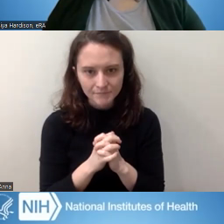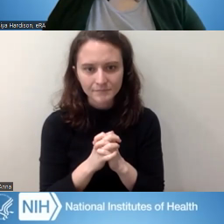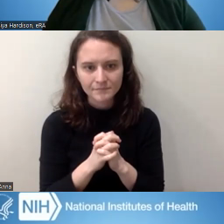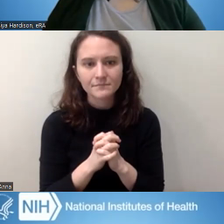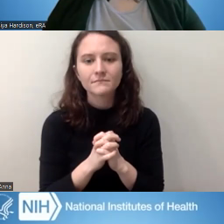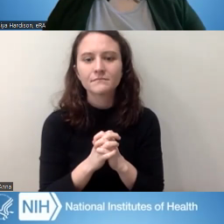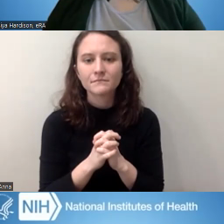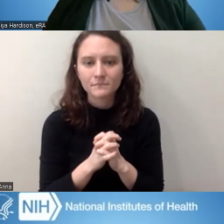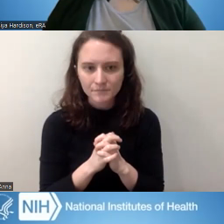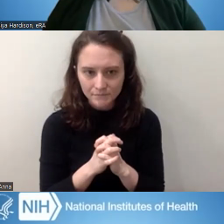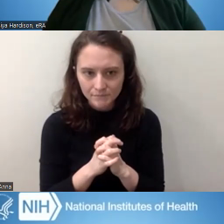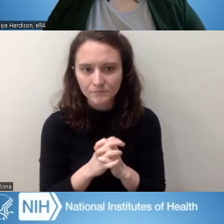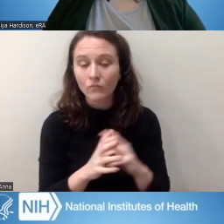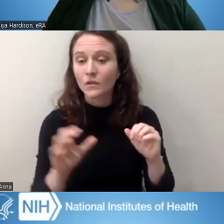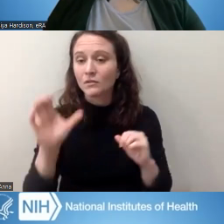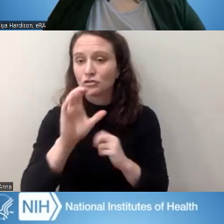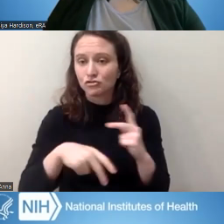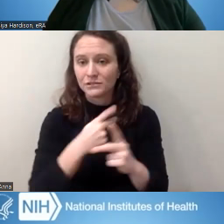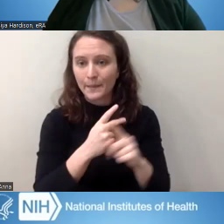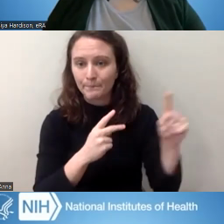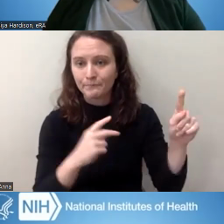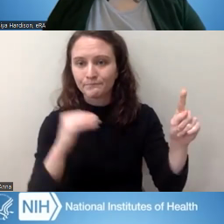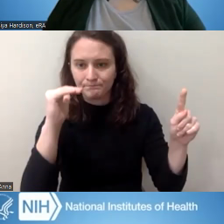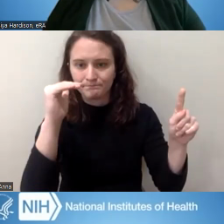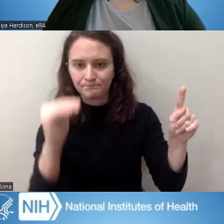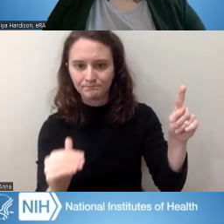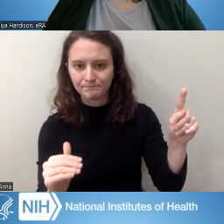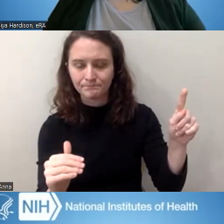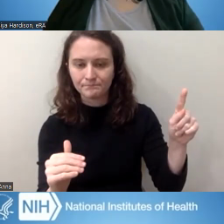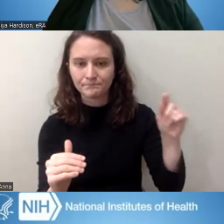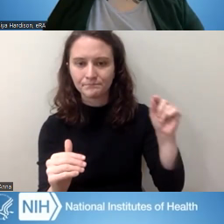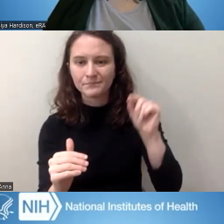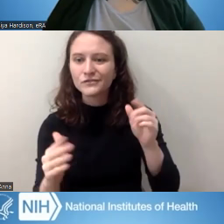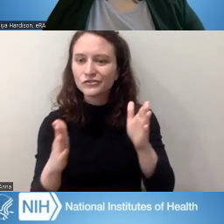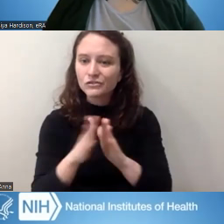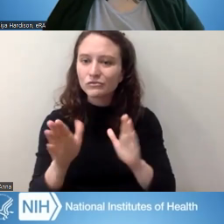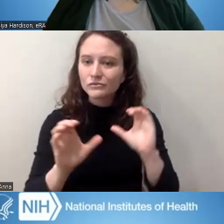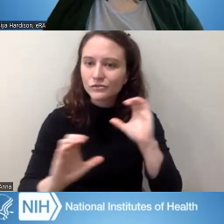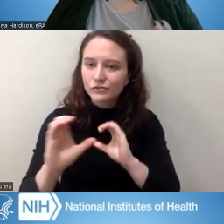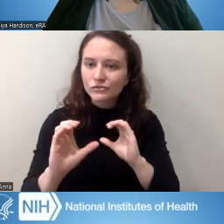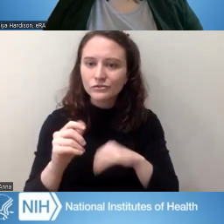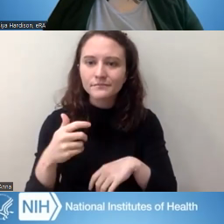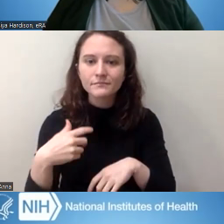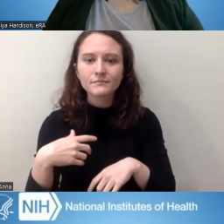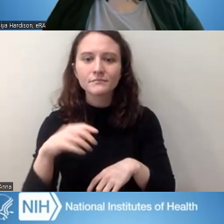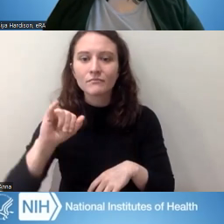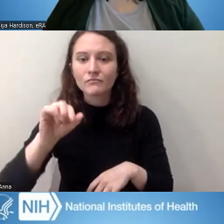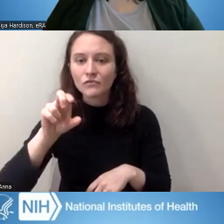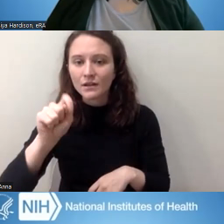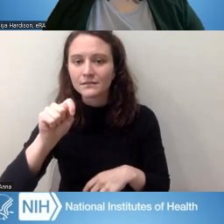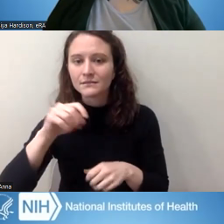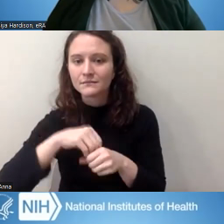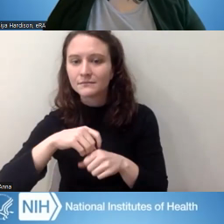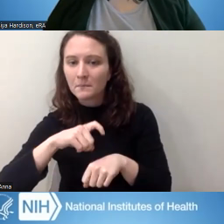different search types that folks are able to perform. There's the general search, which you're familiar with, just in time, recently